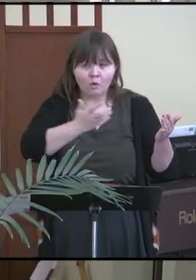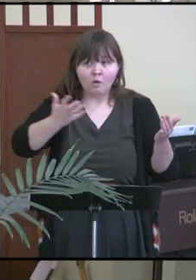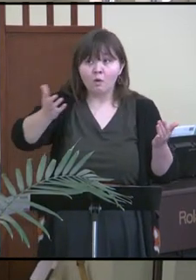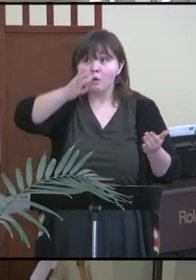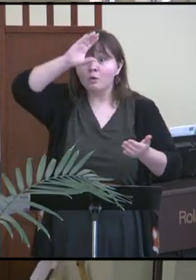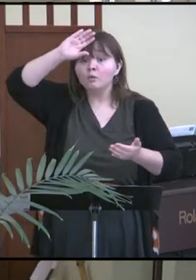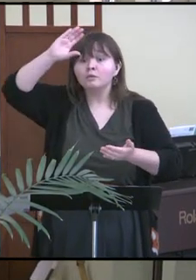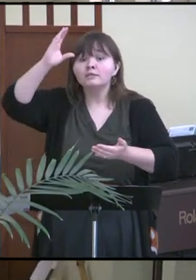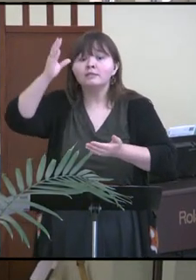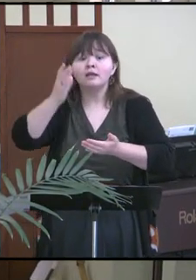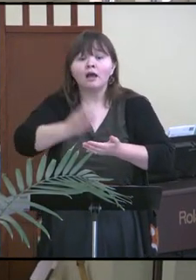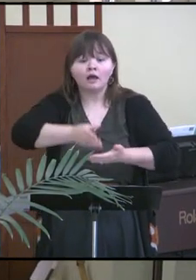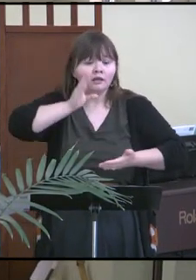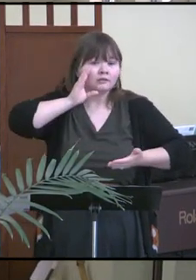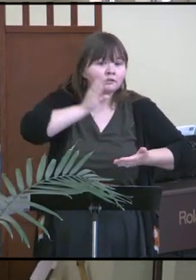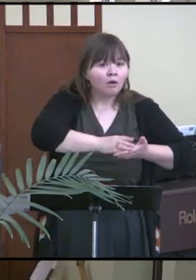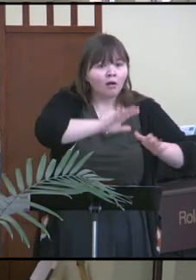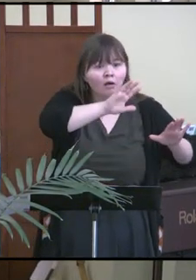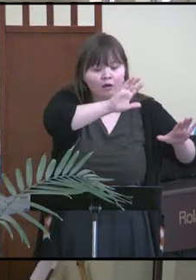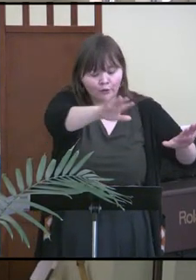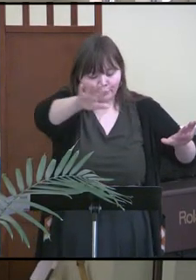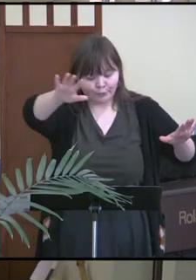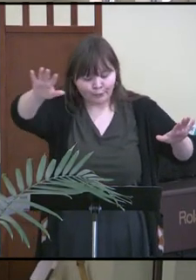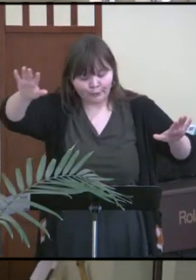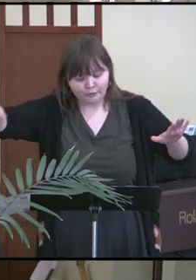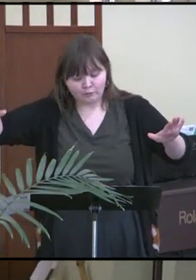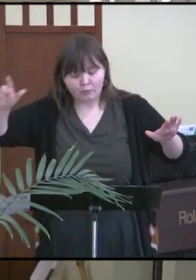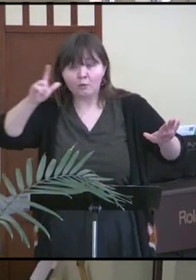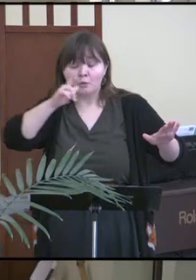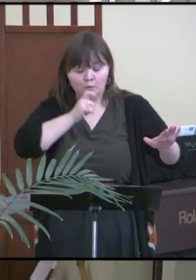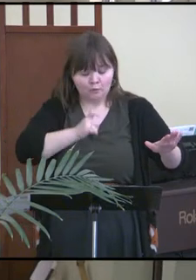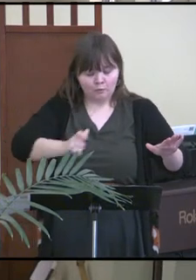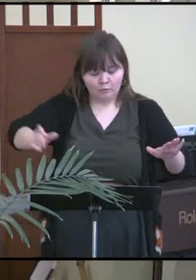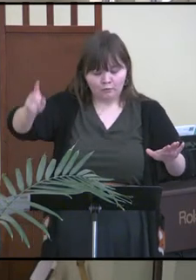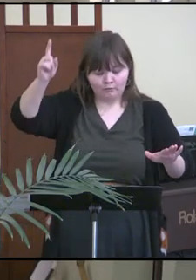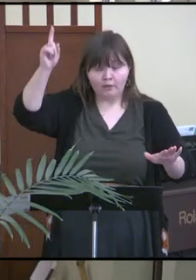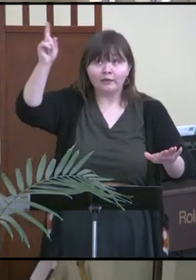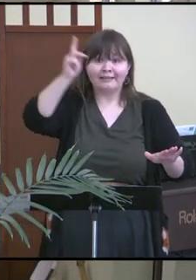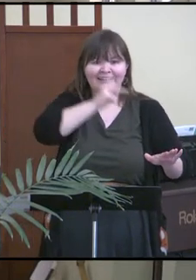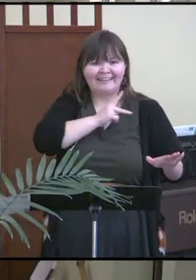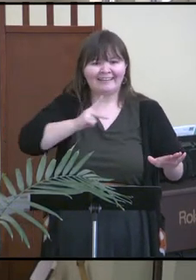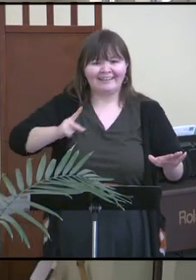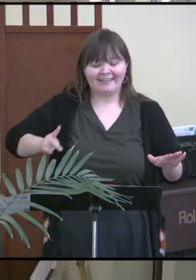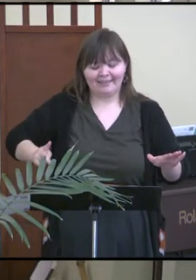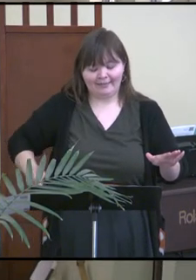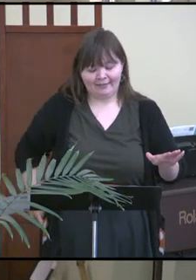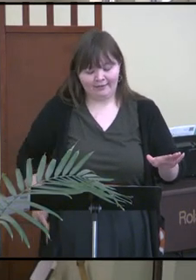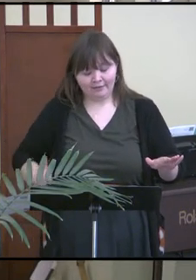So was and always of thee.